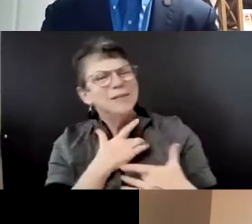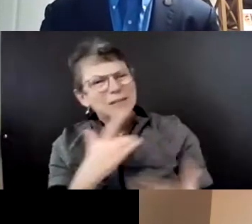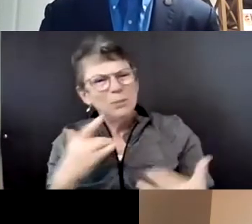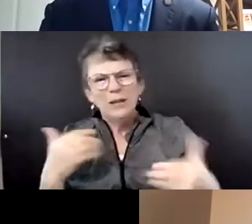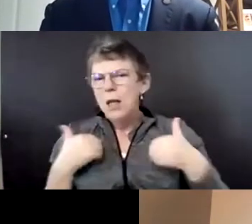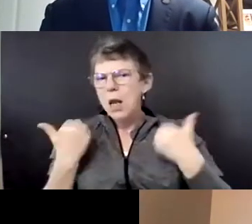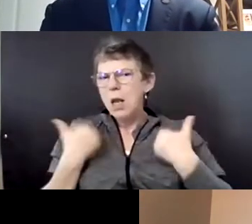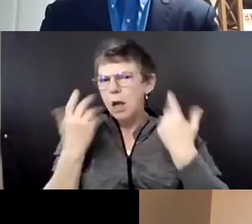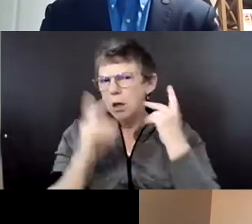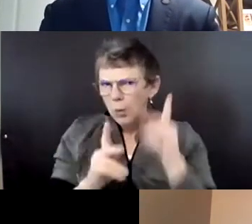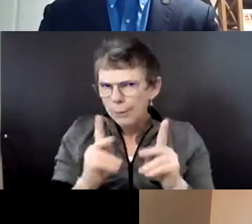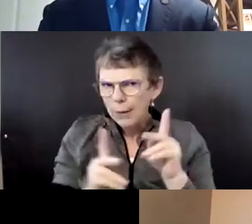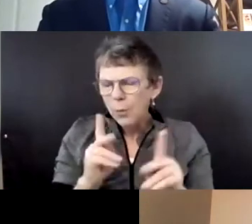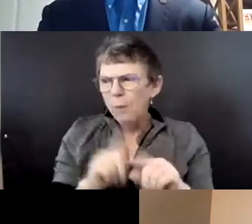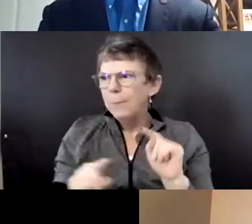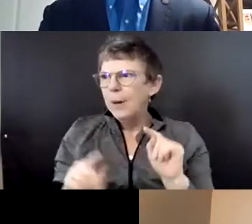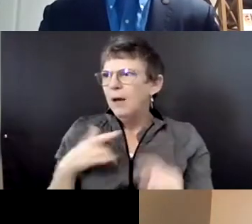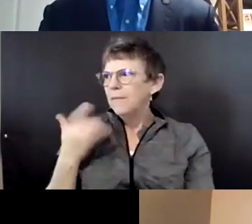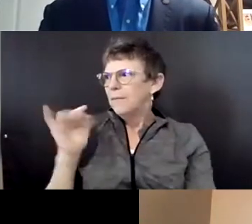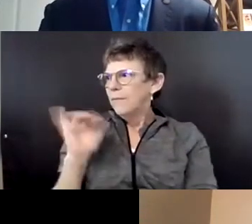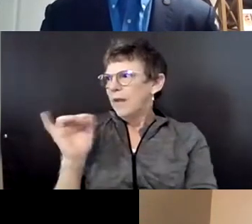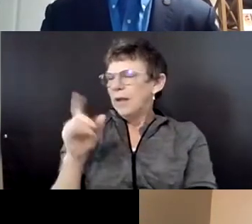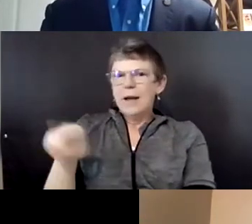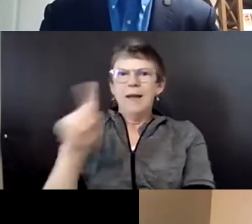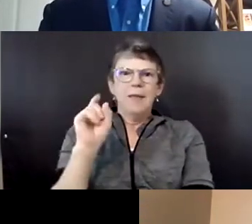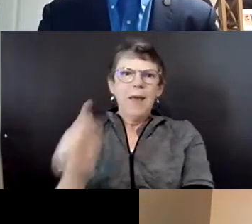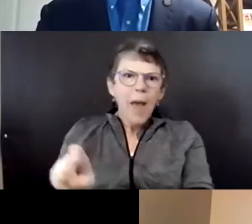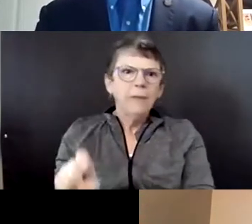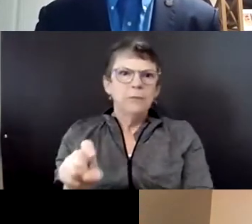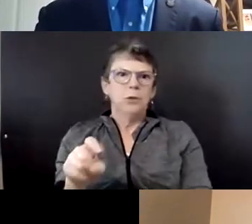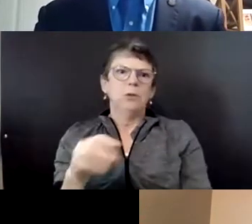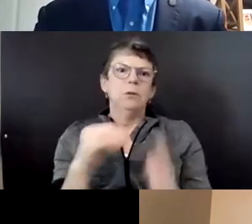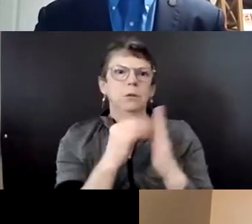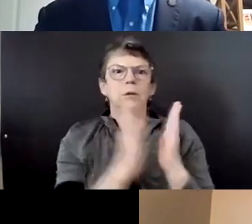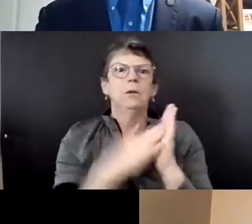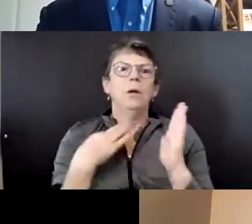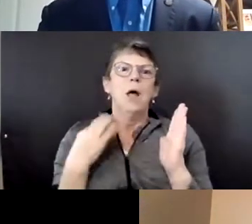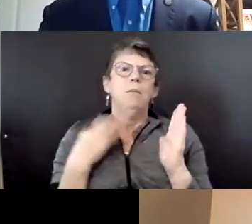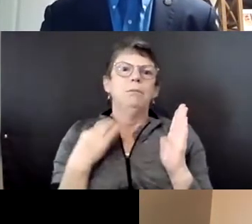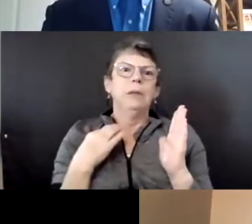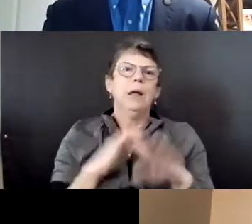but feeling like they have to apply early because of that wait.